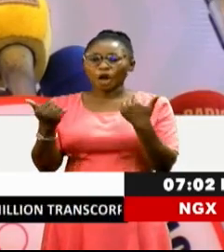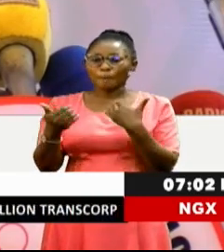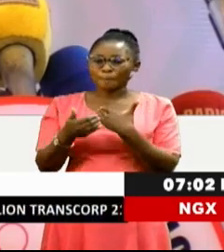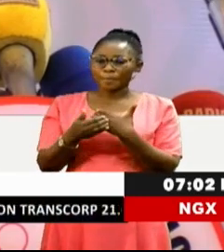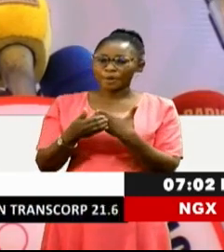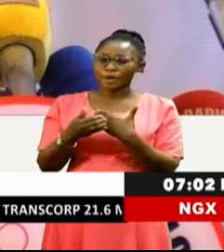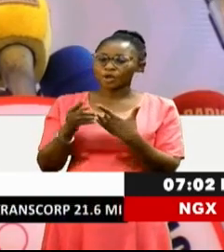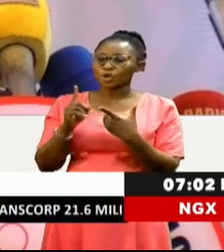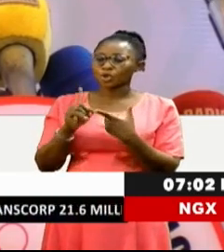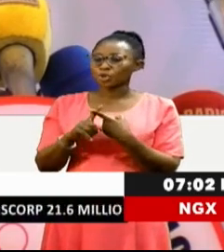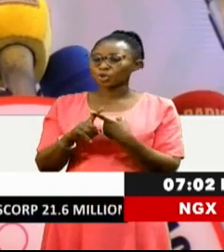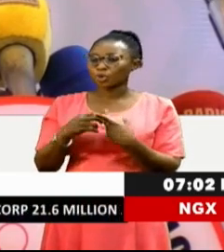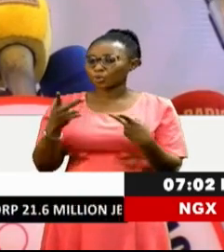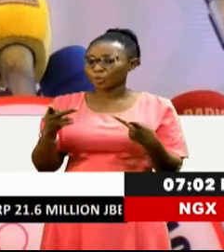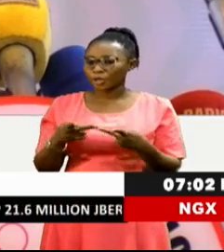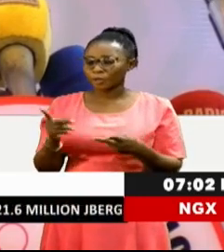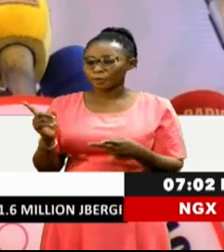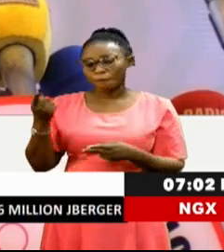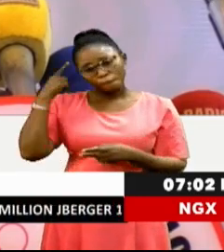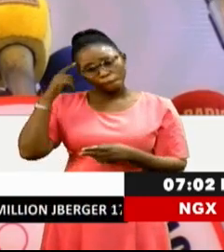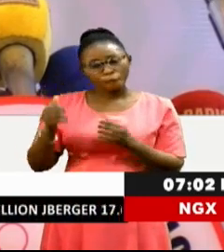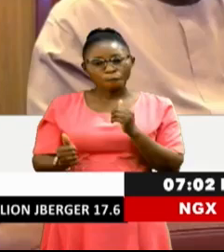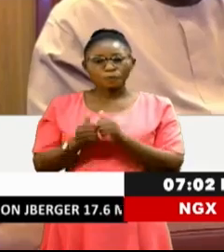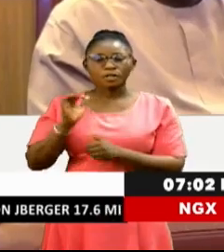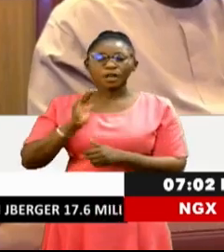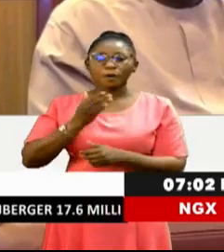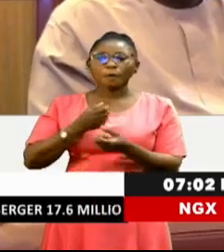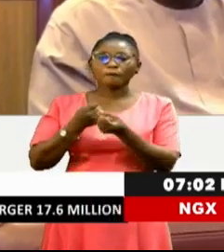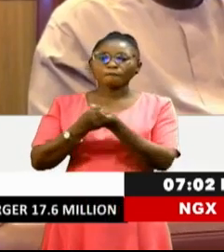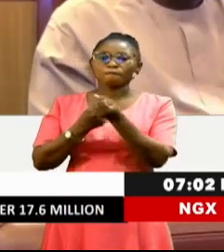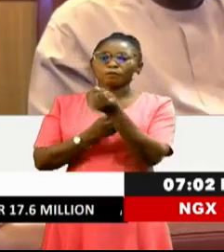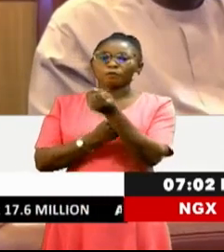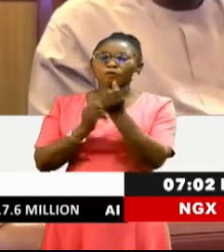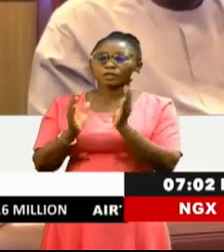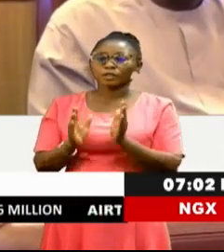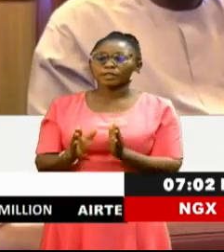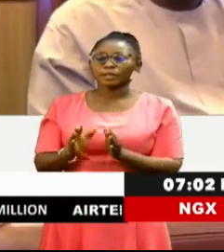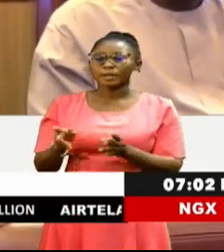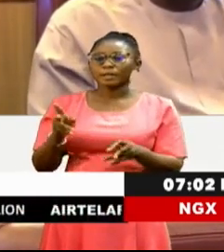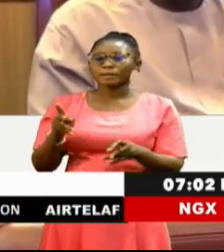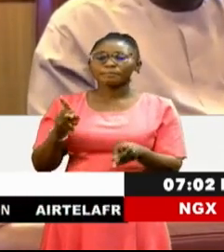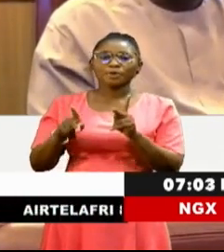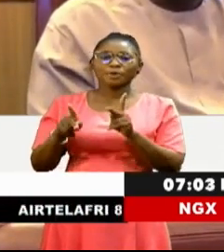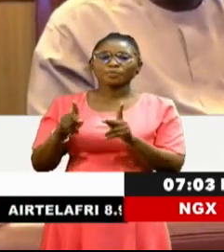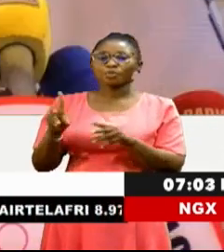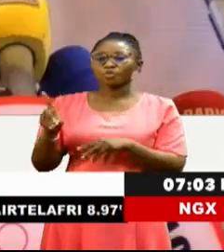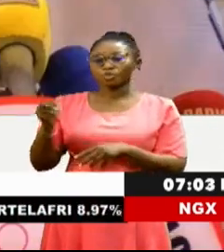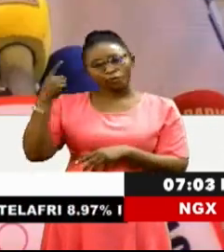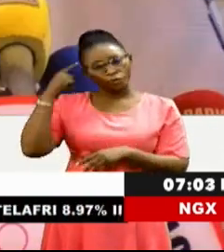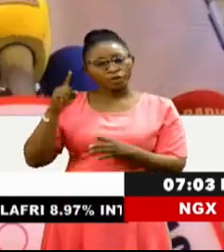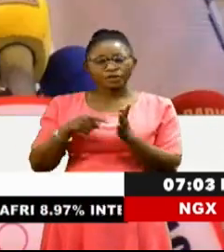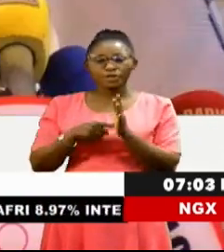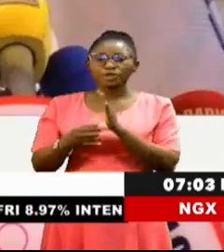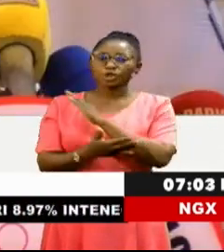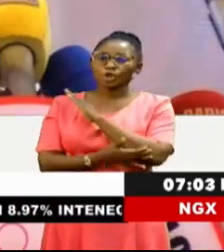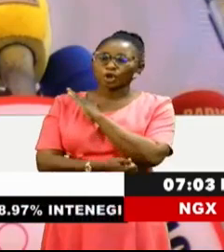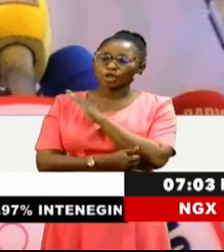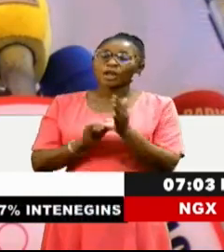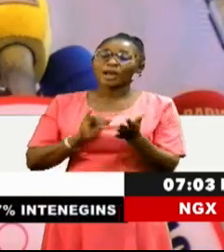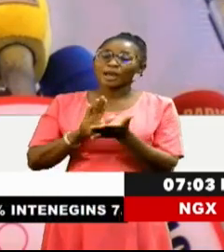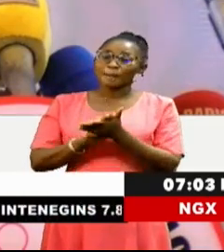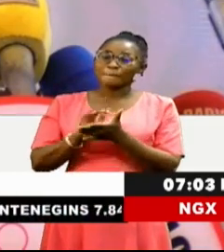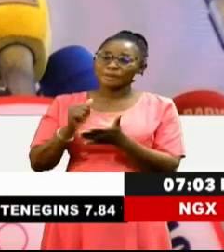those ideas for which our founding fathers put on course for this country. I believe that we are going to